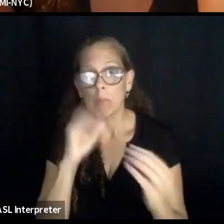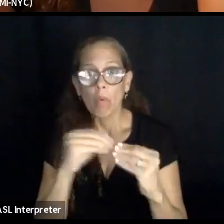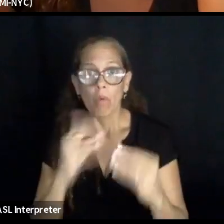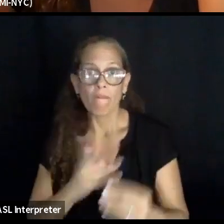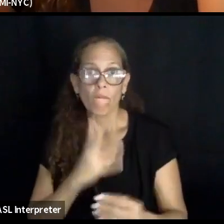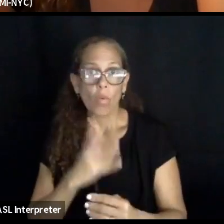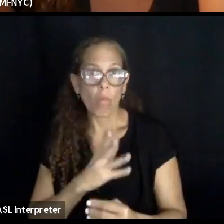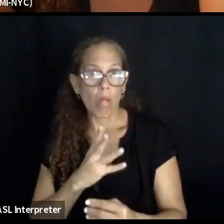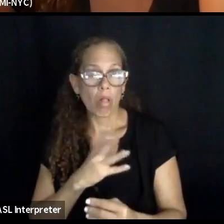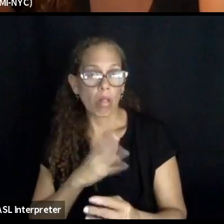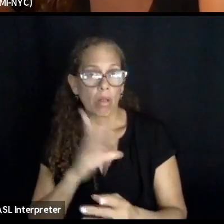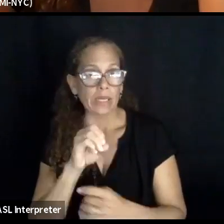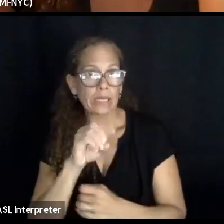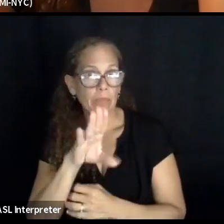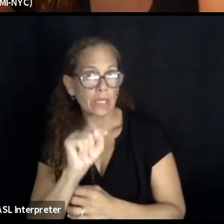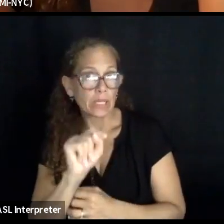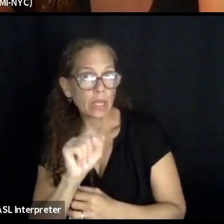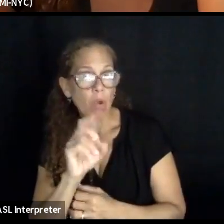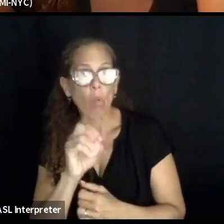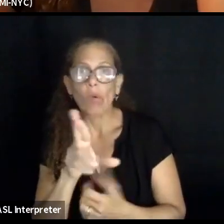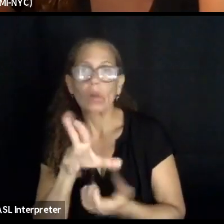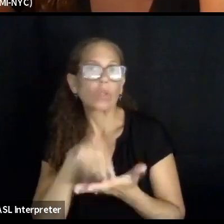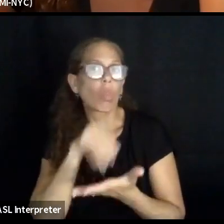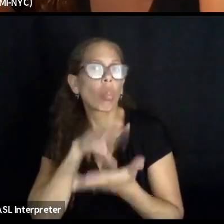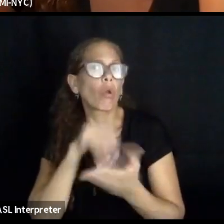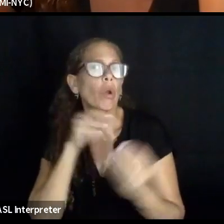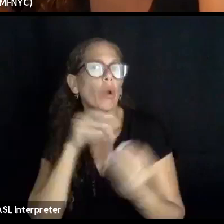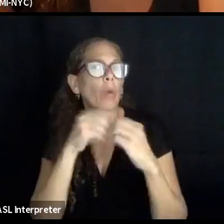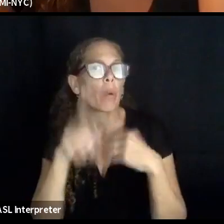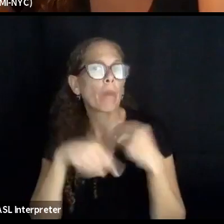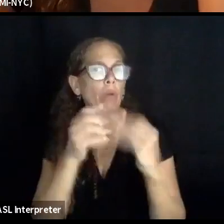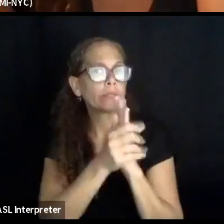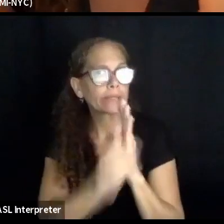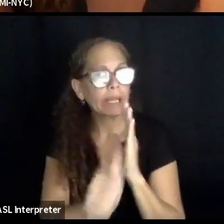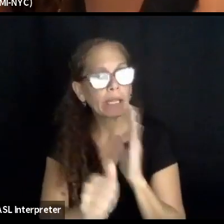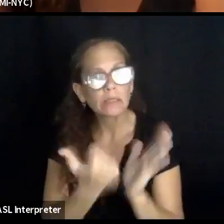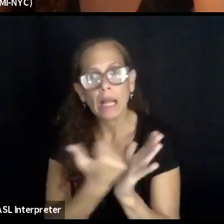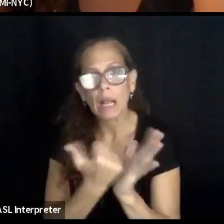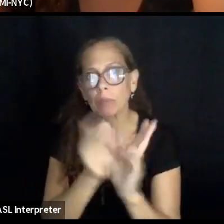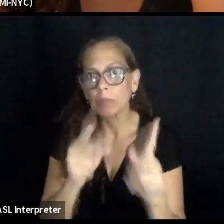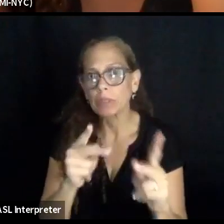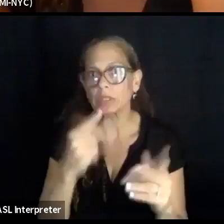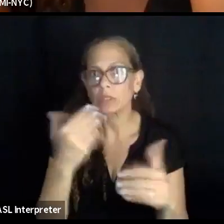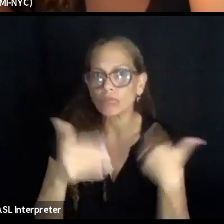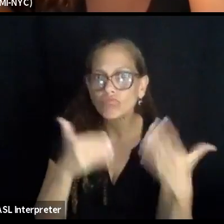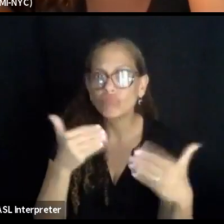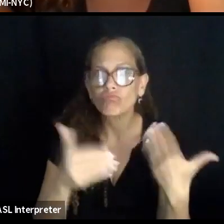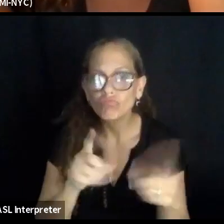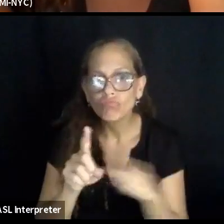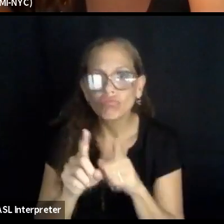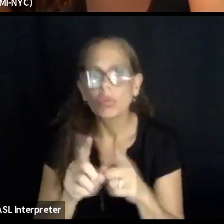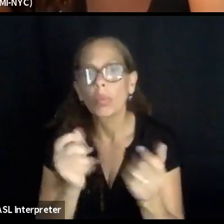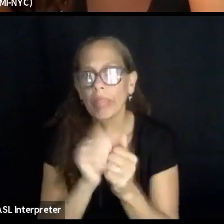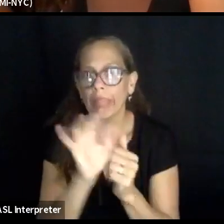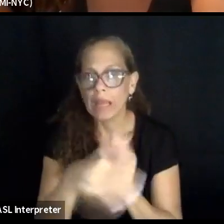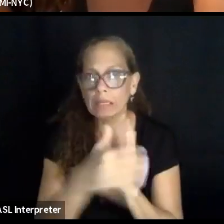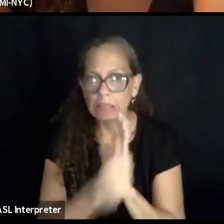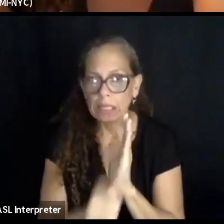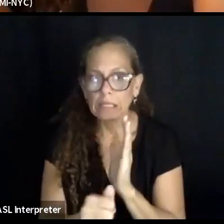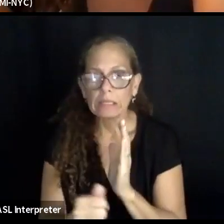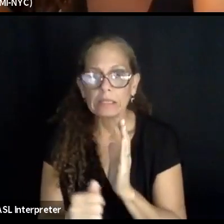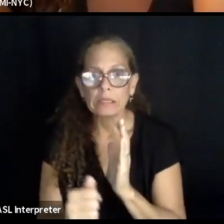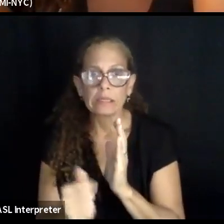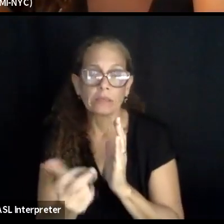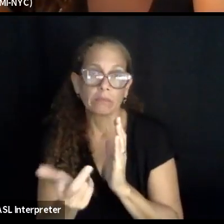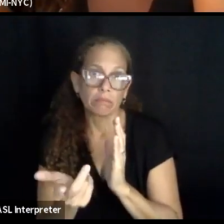DBT environment or you just like to learn more about the skills and have someone walk you through it. Because I think many providers of